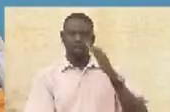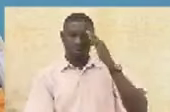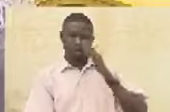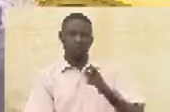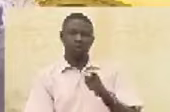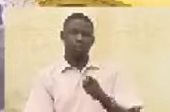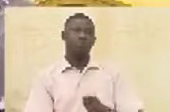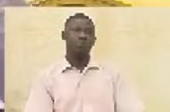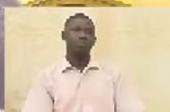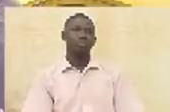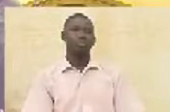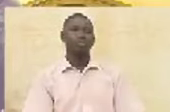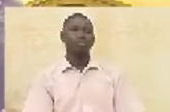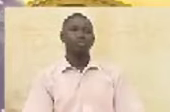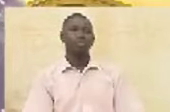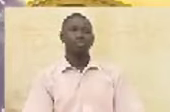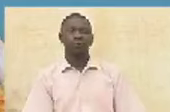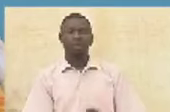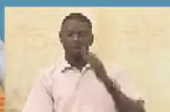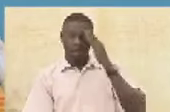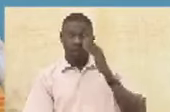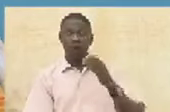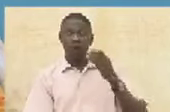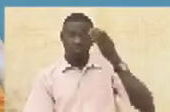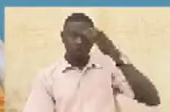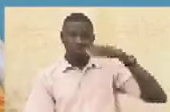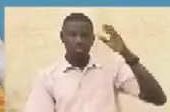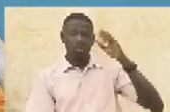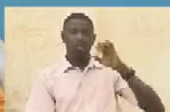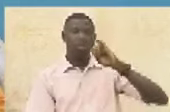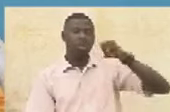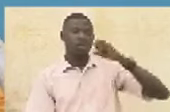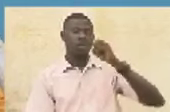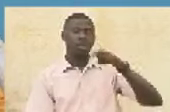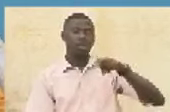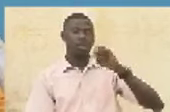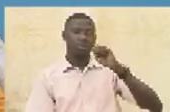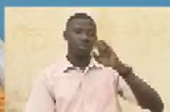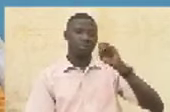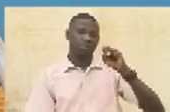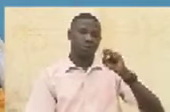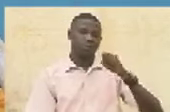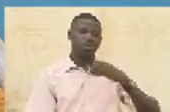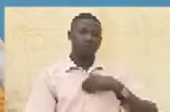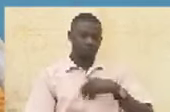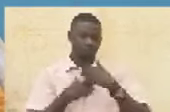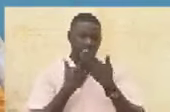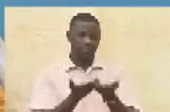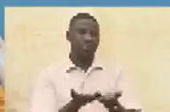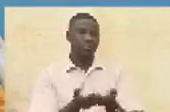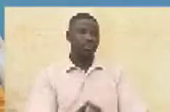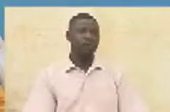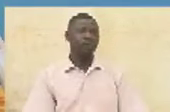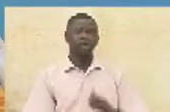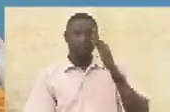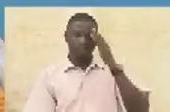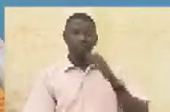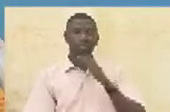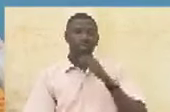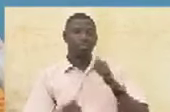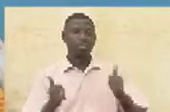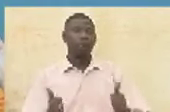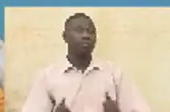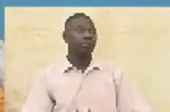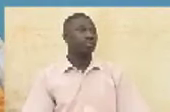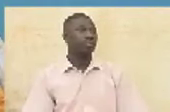Thank you. Thank you, Commissioner Jones. You have the floor. Commissioner Jones, wala bine ñi inkara silang. Thank you, Chairman.